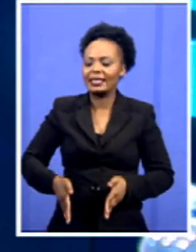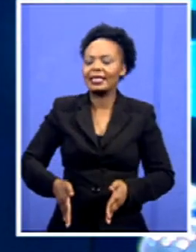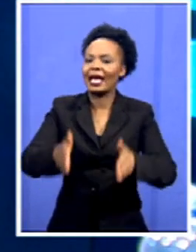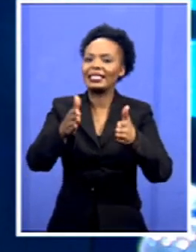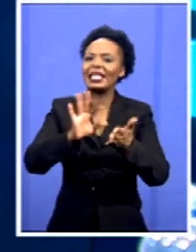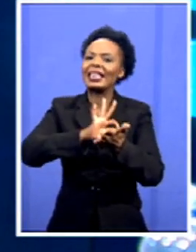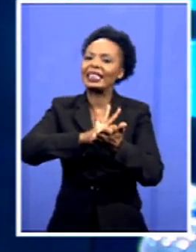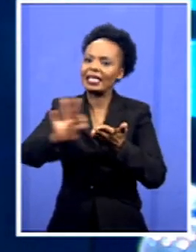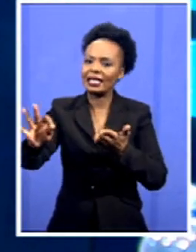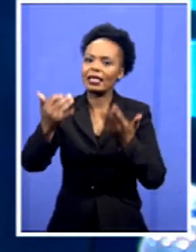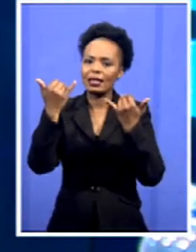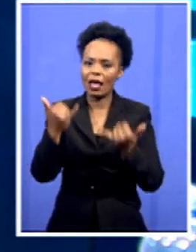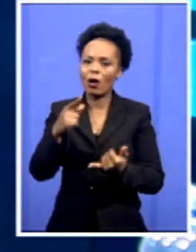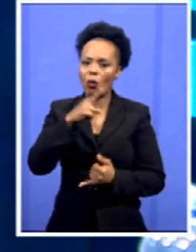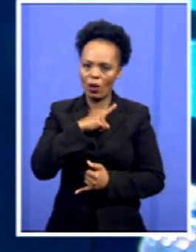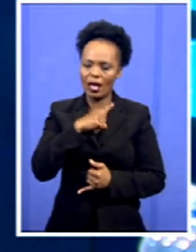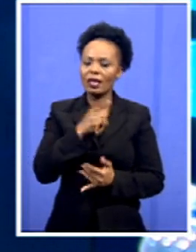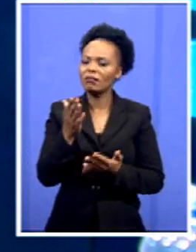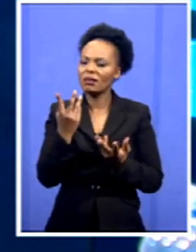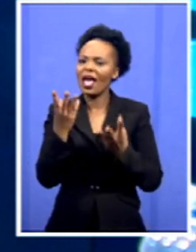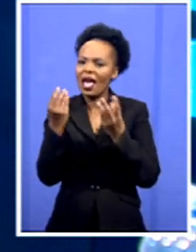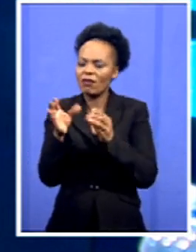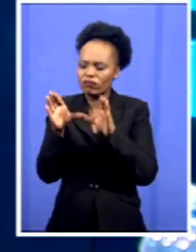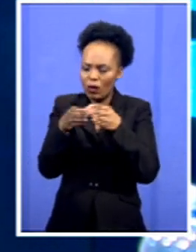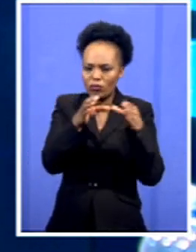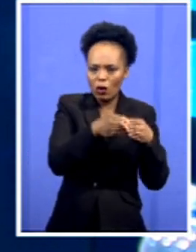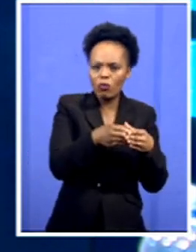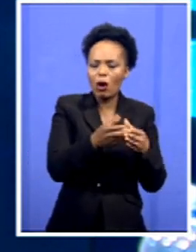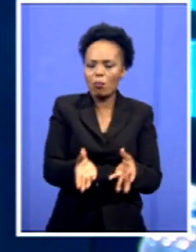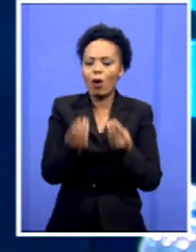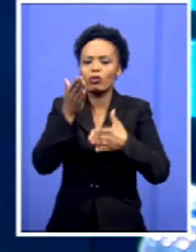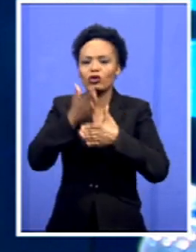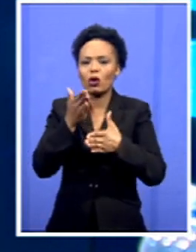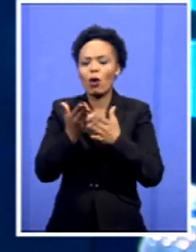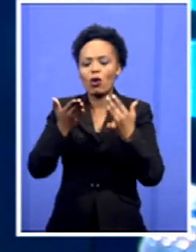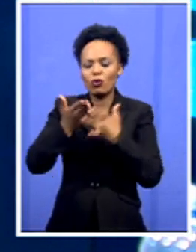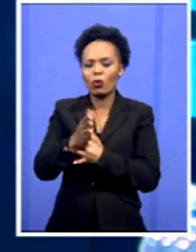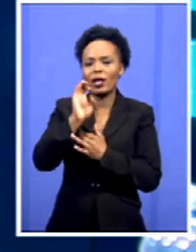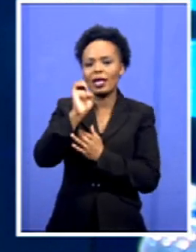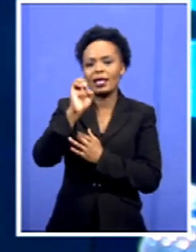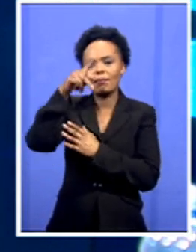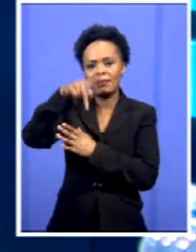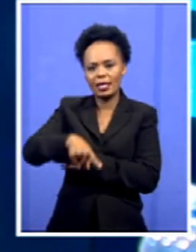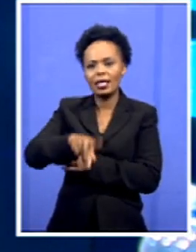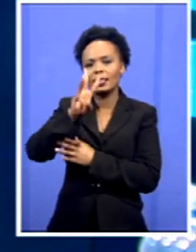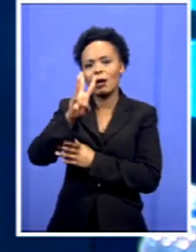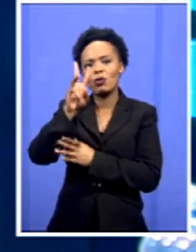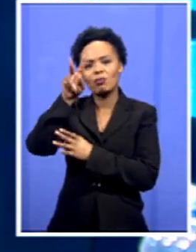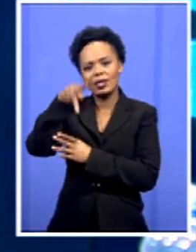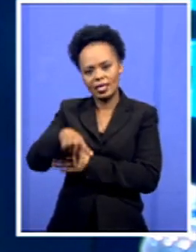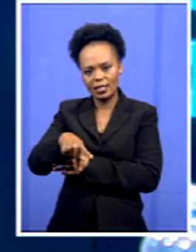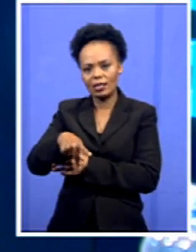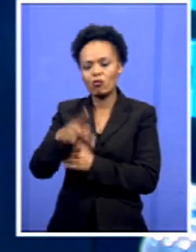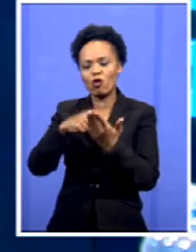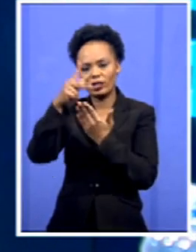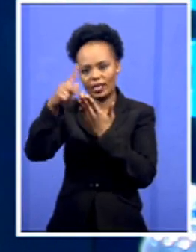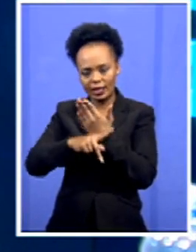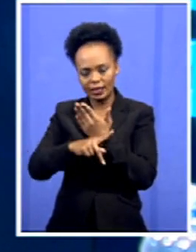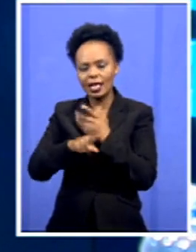got people that have been that got jobs through the EPWP projects there. And you also